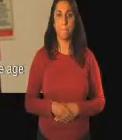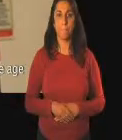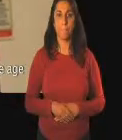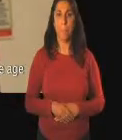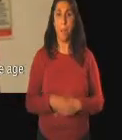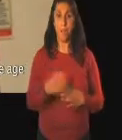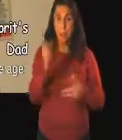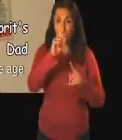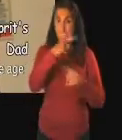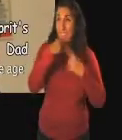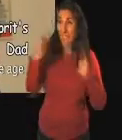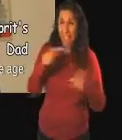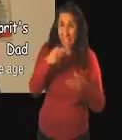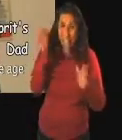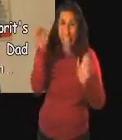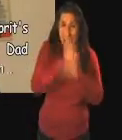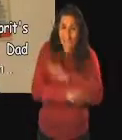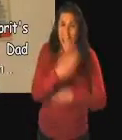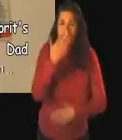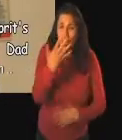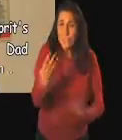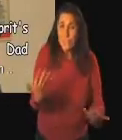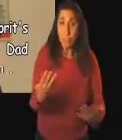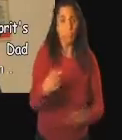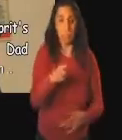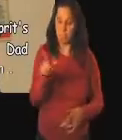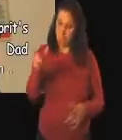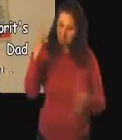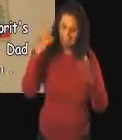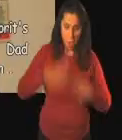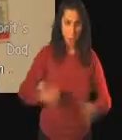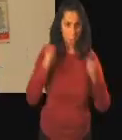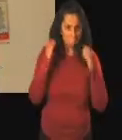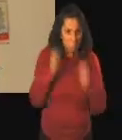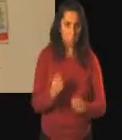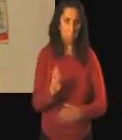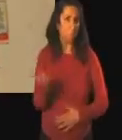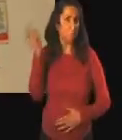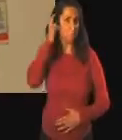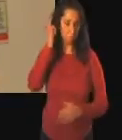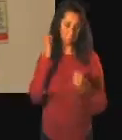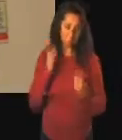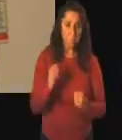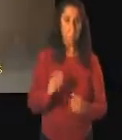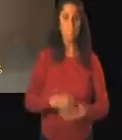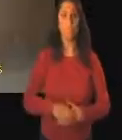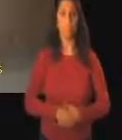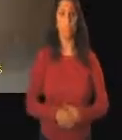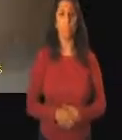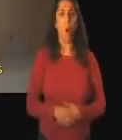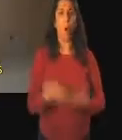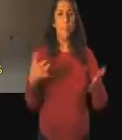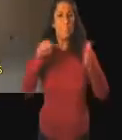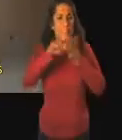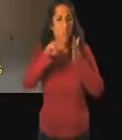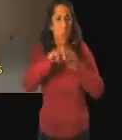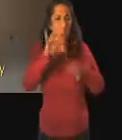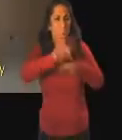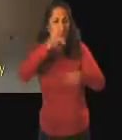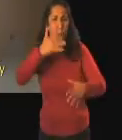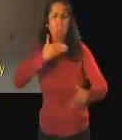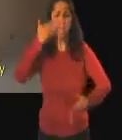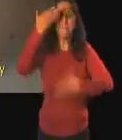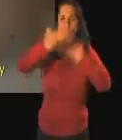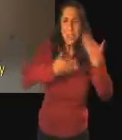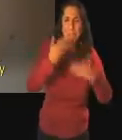Some people might think it's a late age to have a cochlear. But she decided to go for it. And it's very difficult for us as